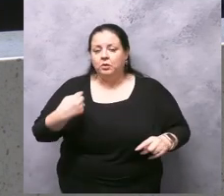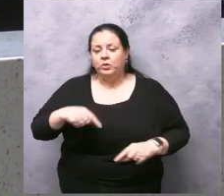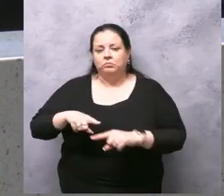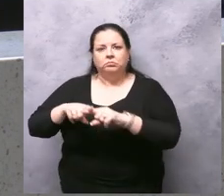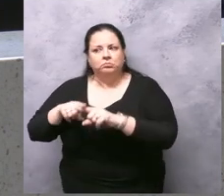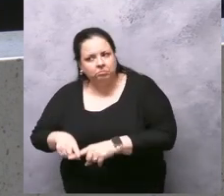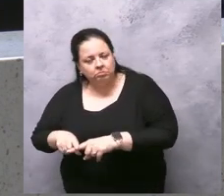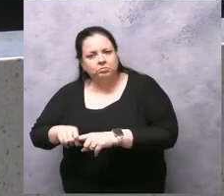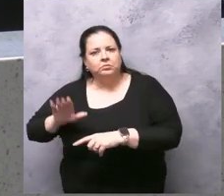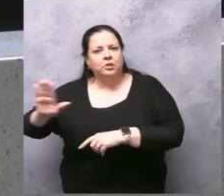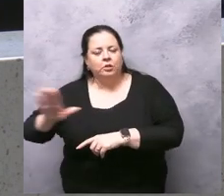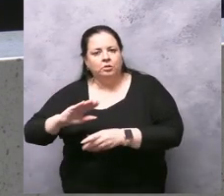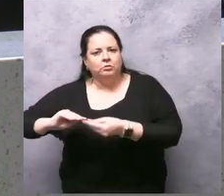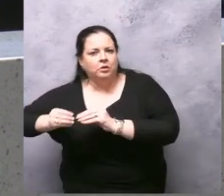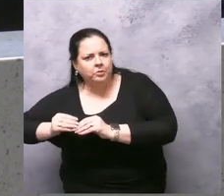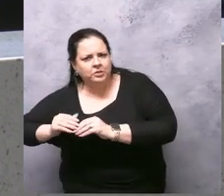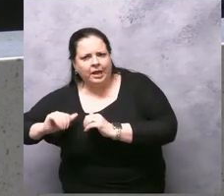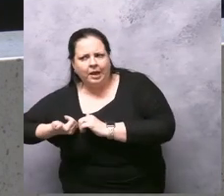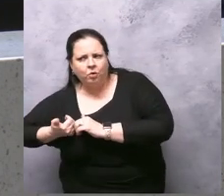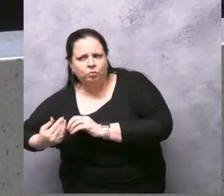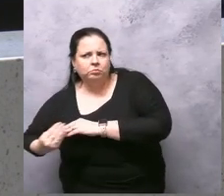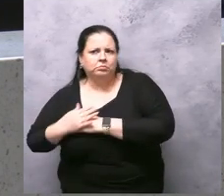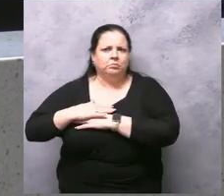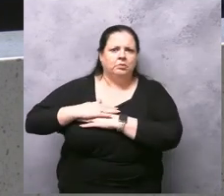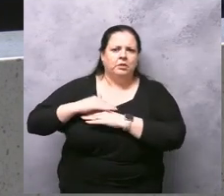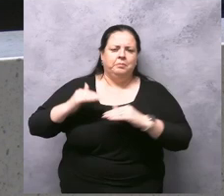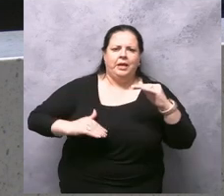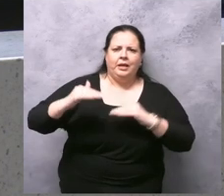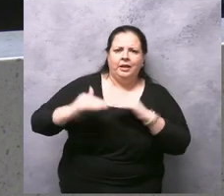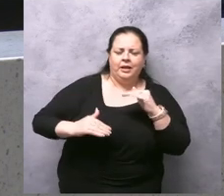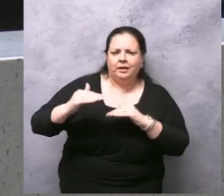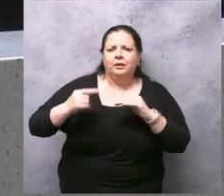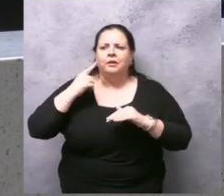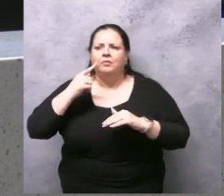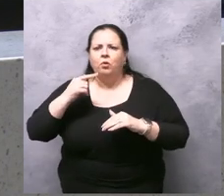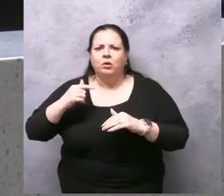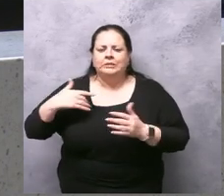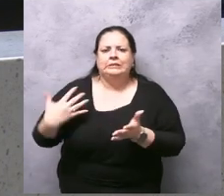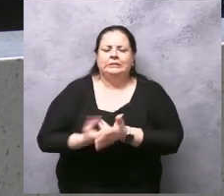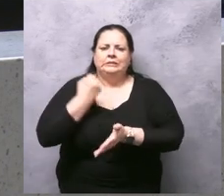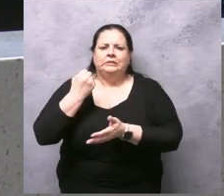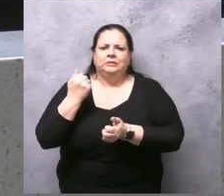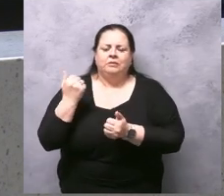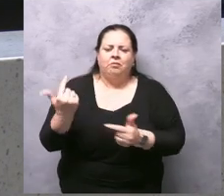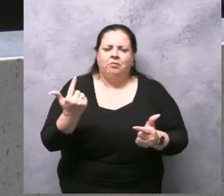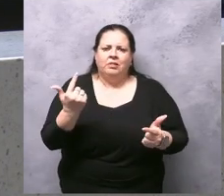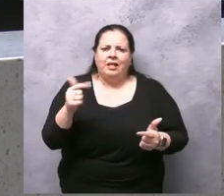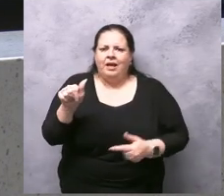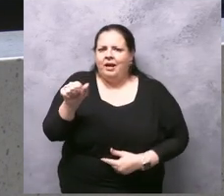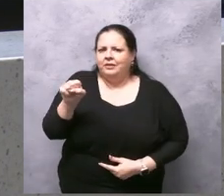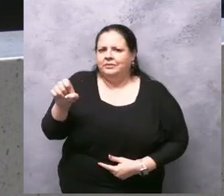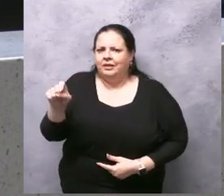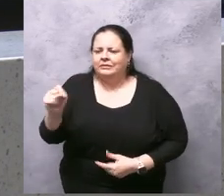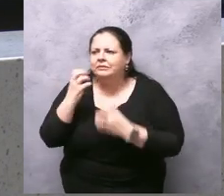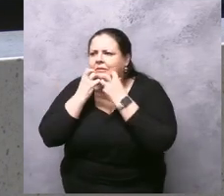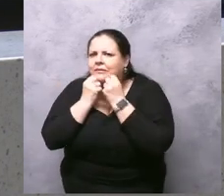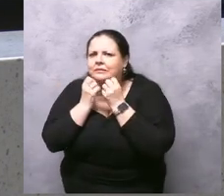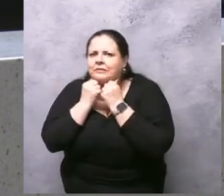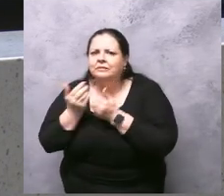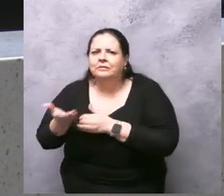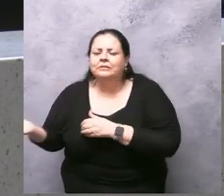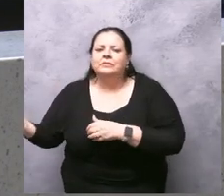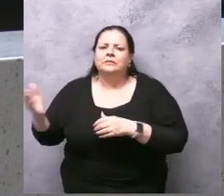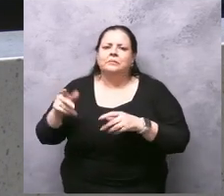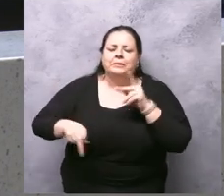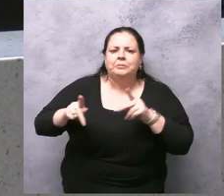about how to balance the needs of our schools against our communities to better utilize our assets. So it's working with